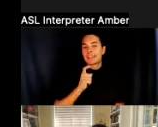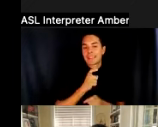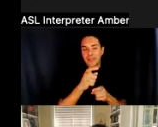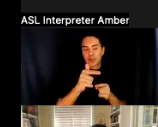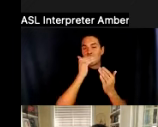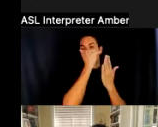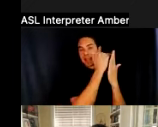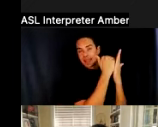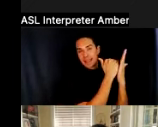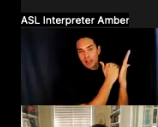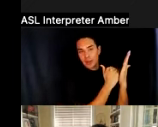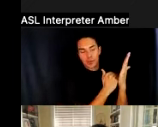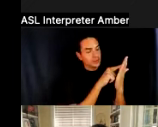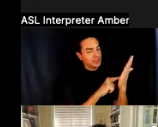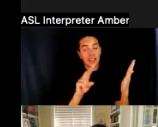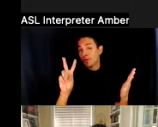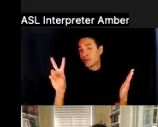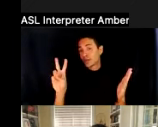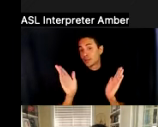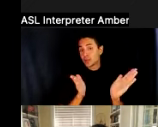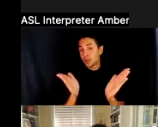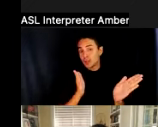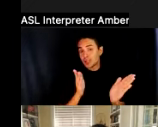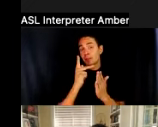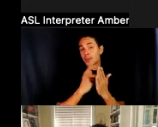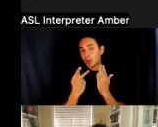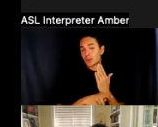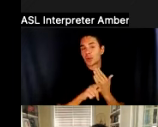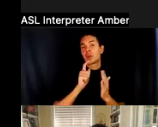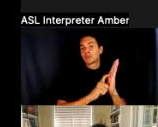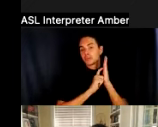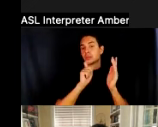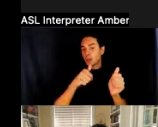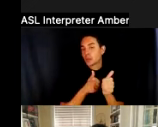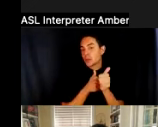of what victim services programs are supposed to follow.